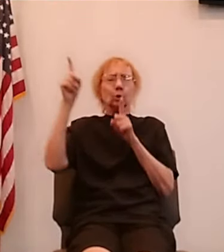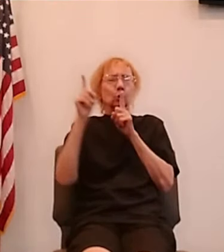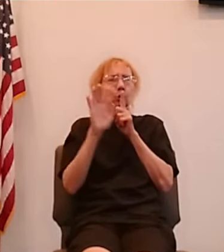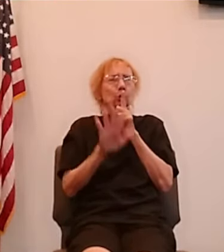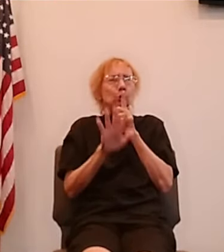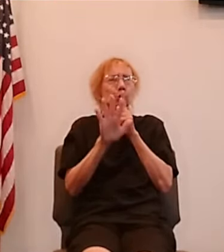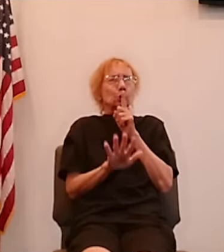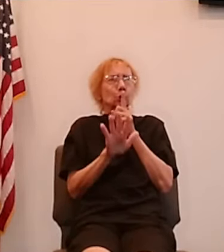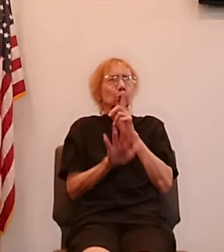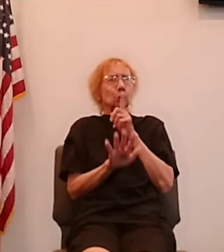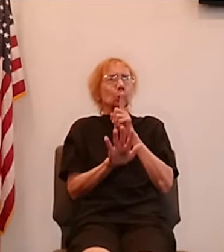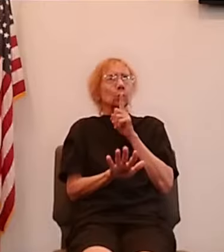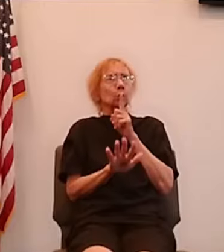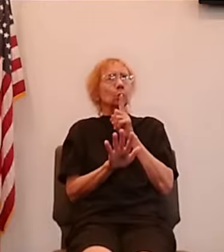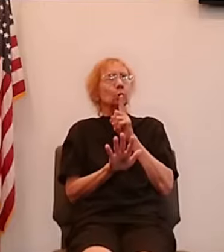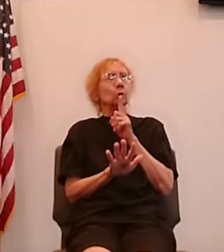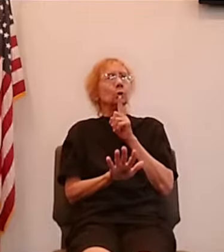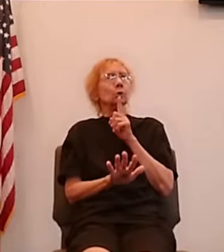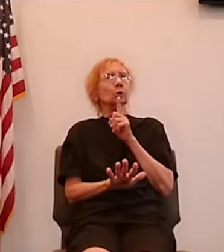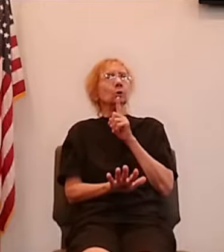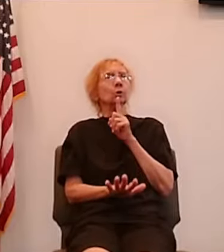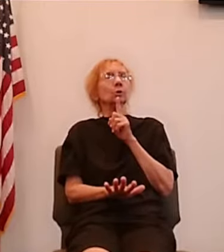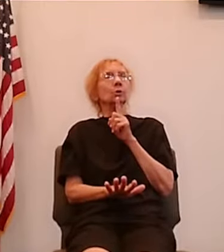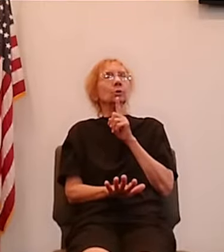Jesus, you silence fear.